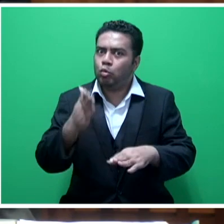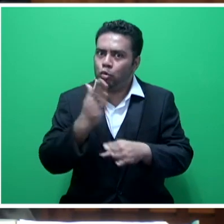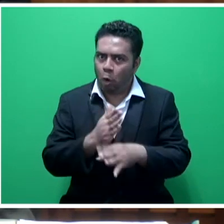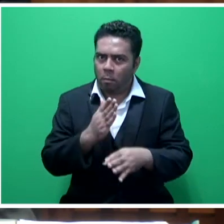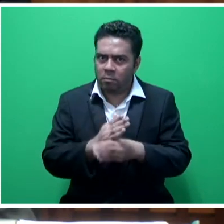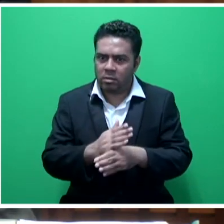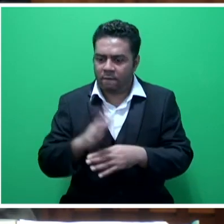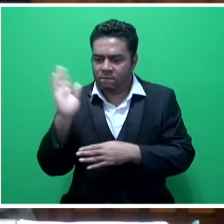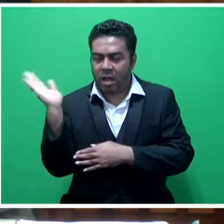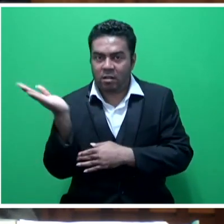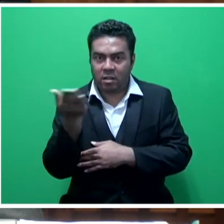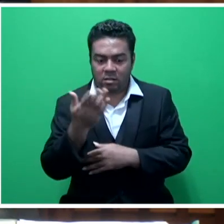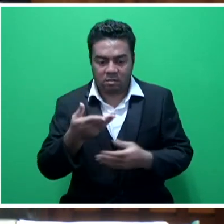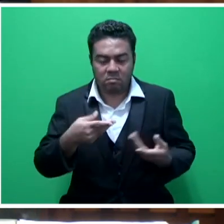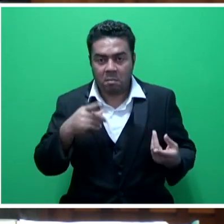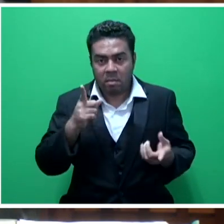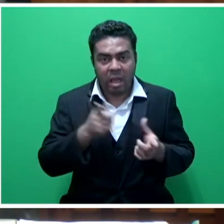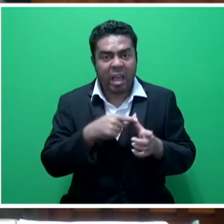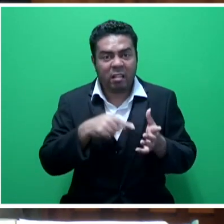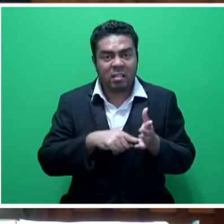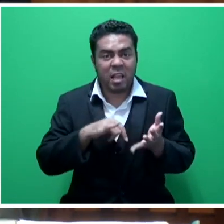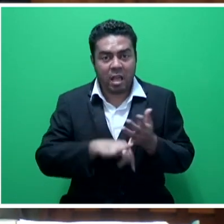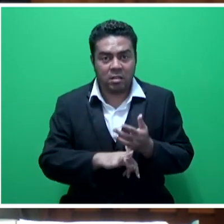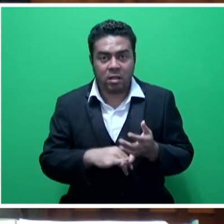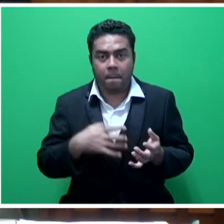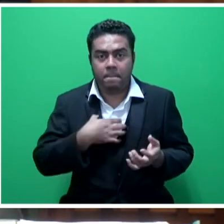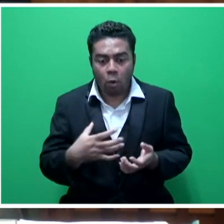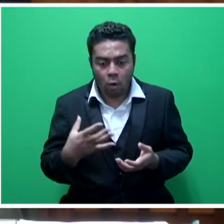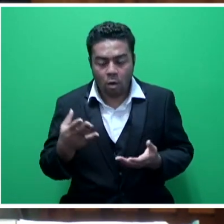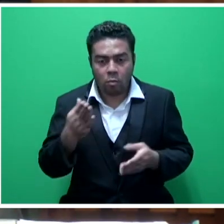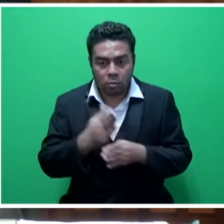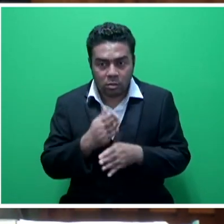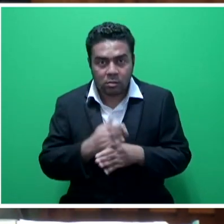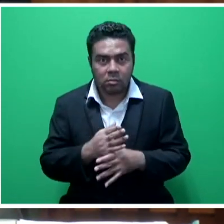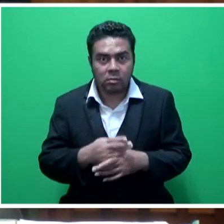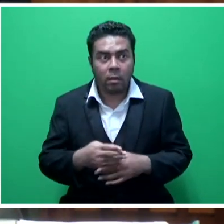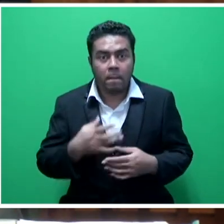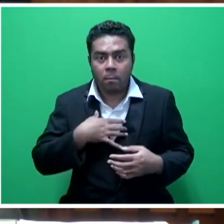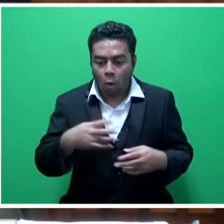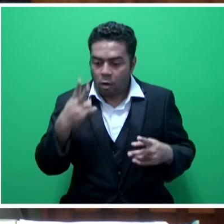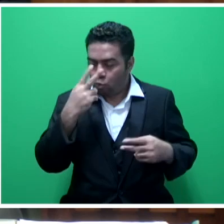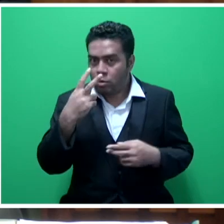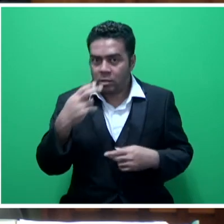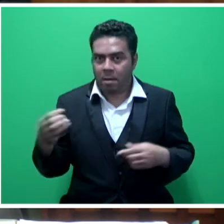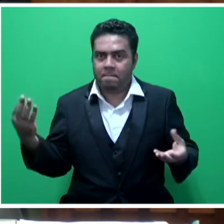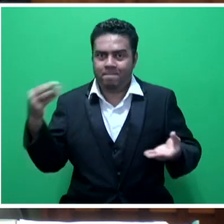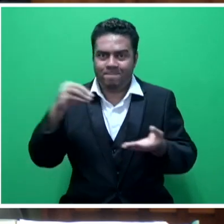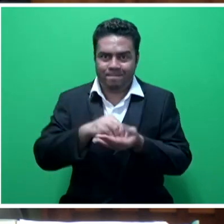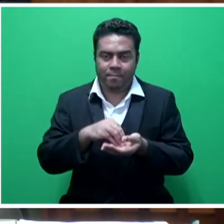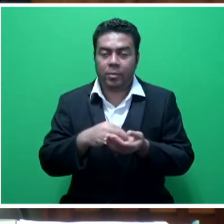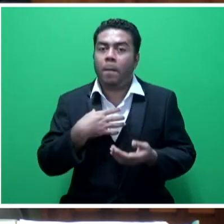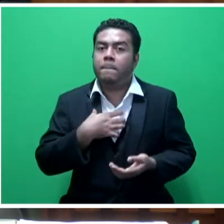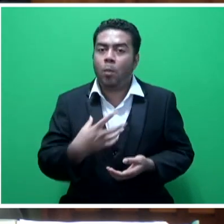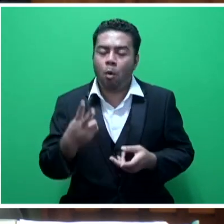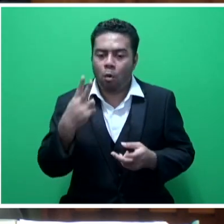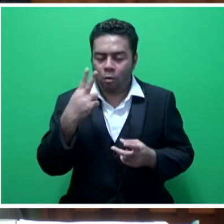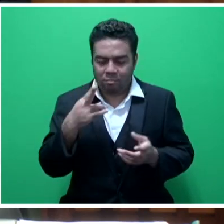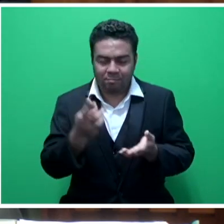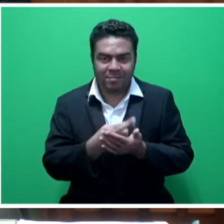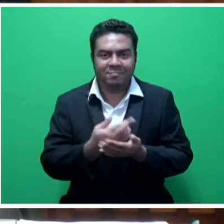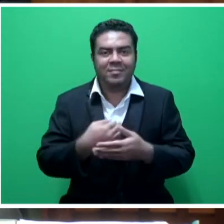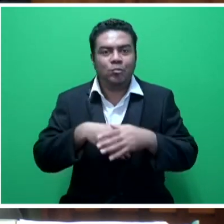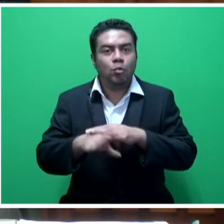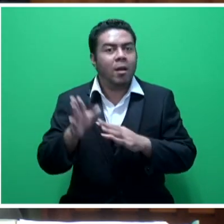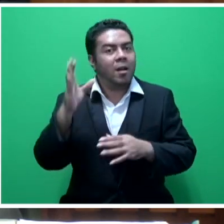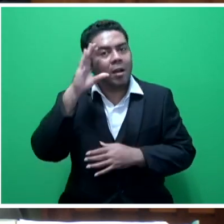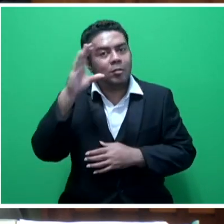flight attendants, caterers, ATS workers, more catering required. They brought more tourists and more revenue into the country. The